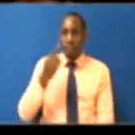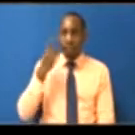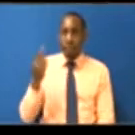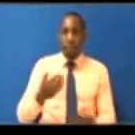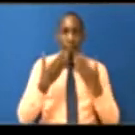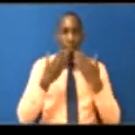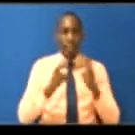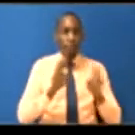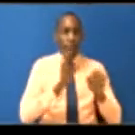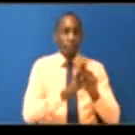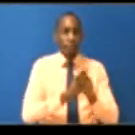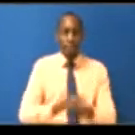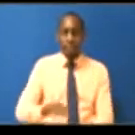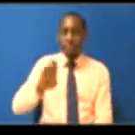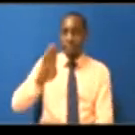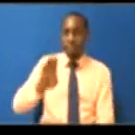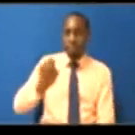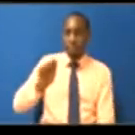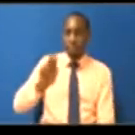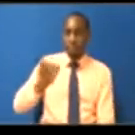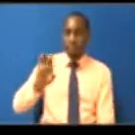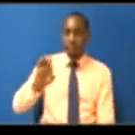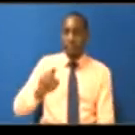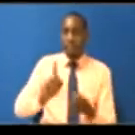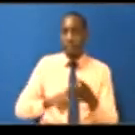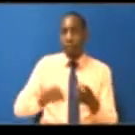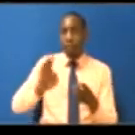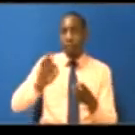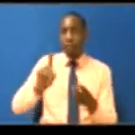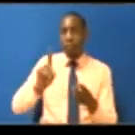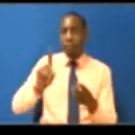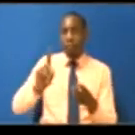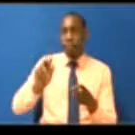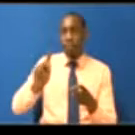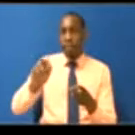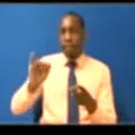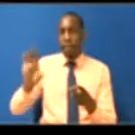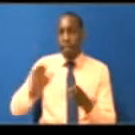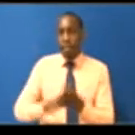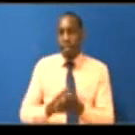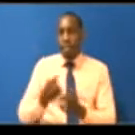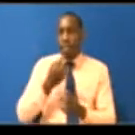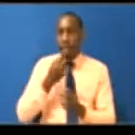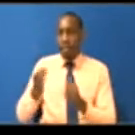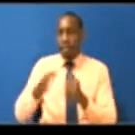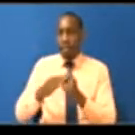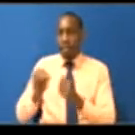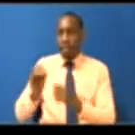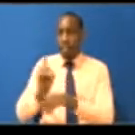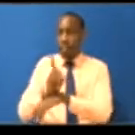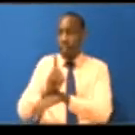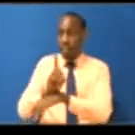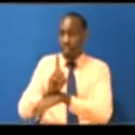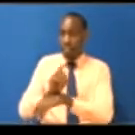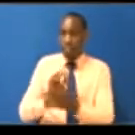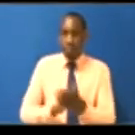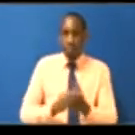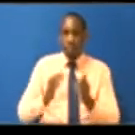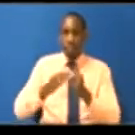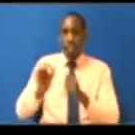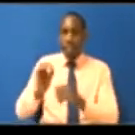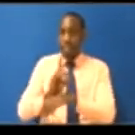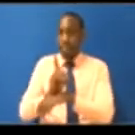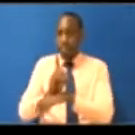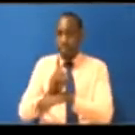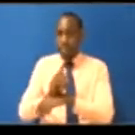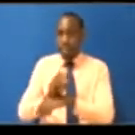thank you very much beatrice and uh frederick it's been 180 minutes 90 minutes